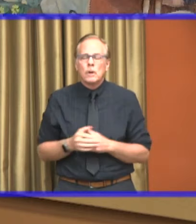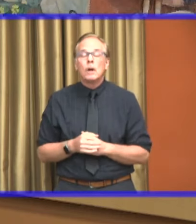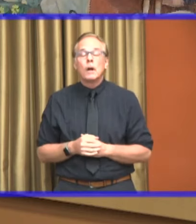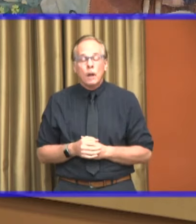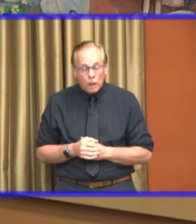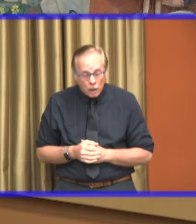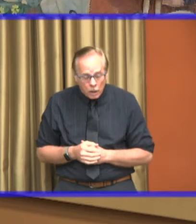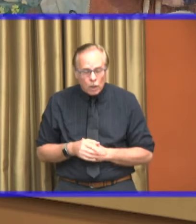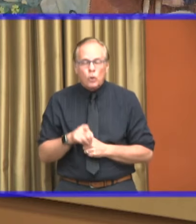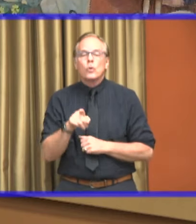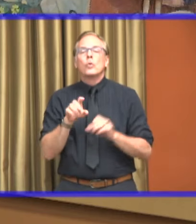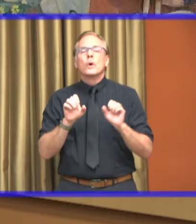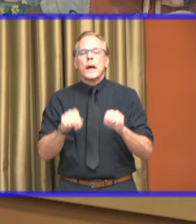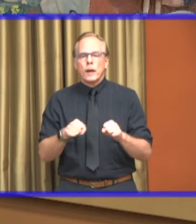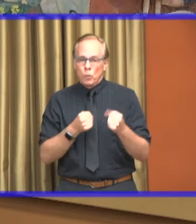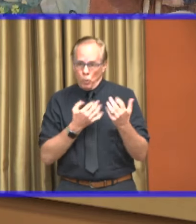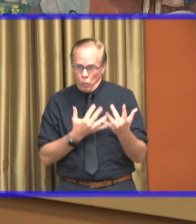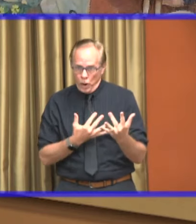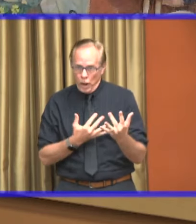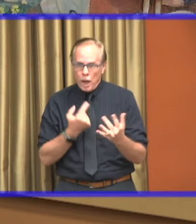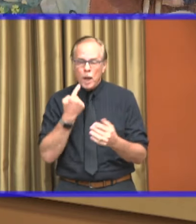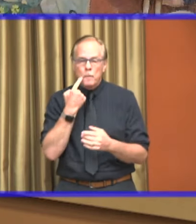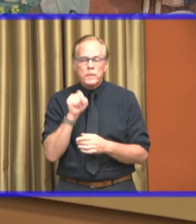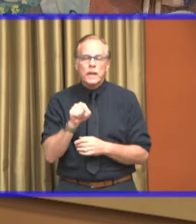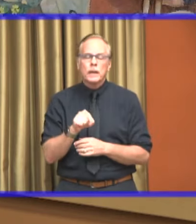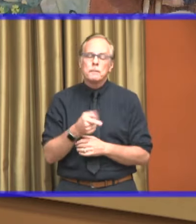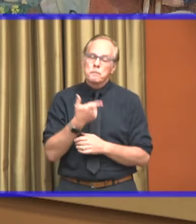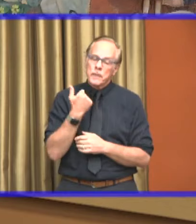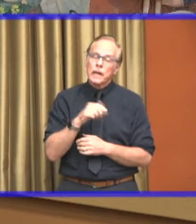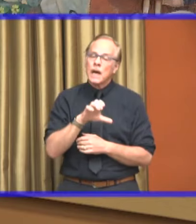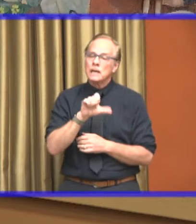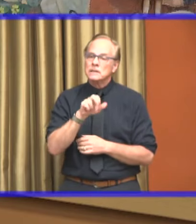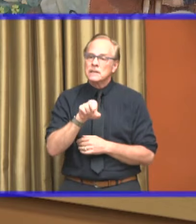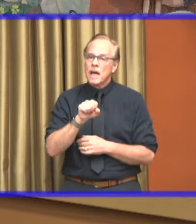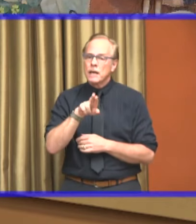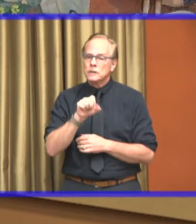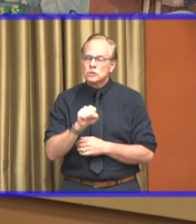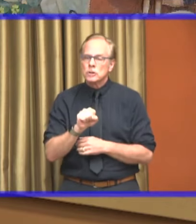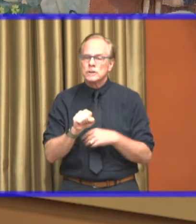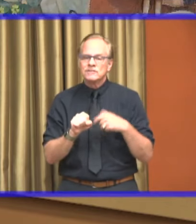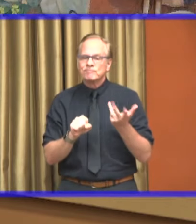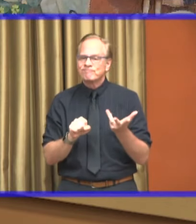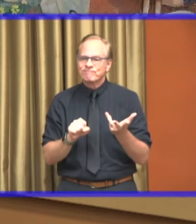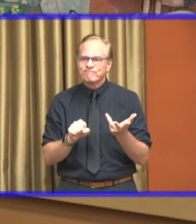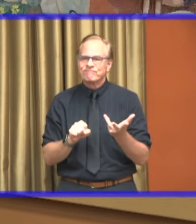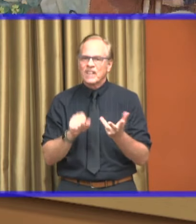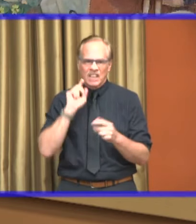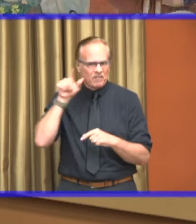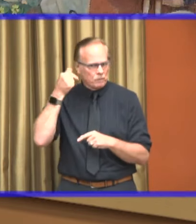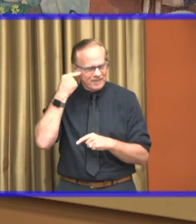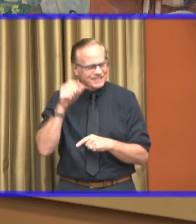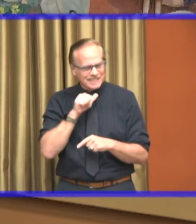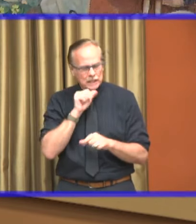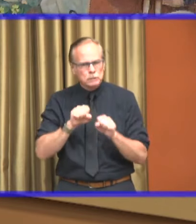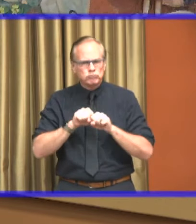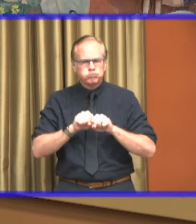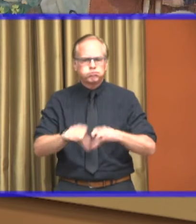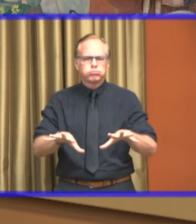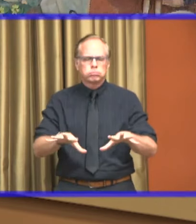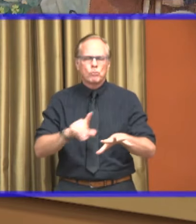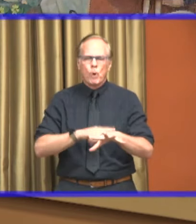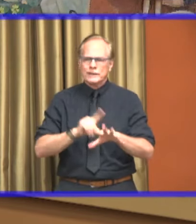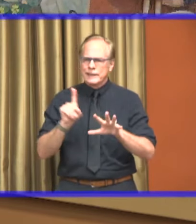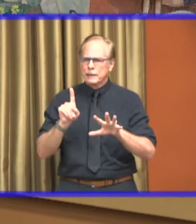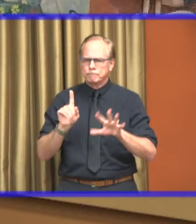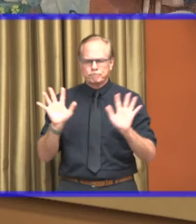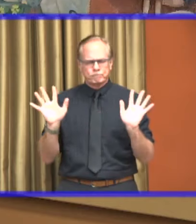can wait because the Census Bureau does not mail all census questionnaires and or census mail